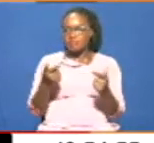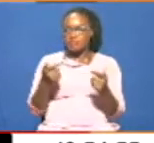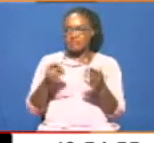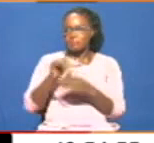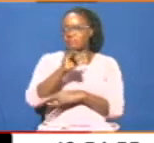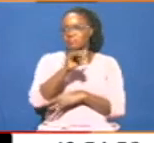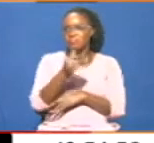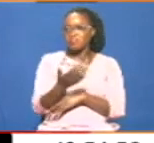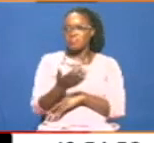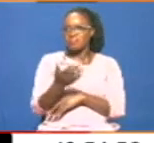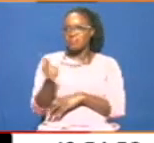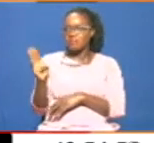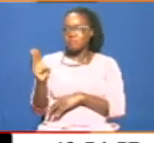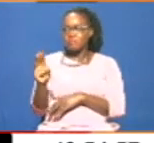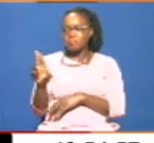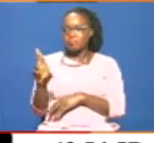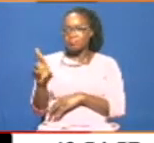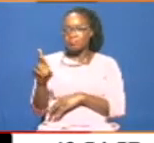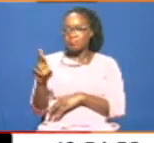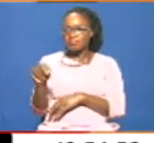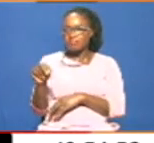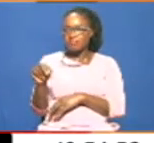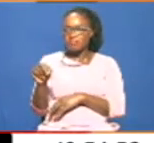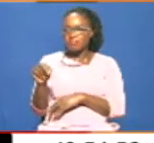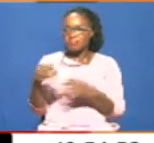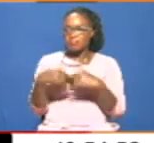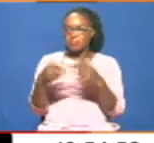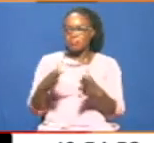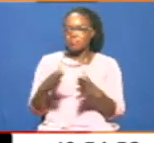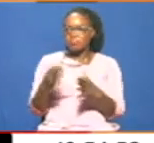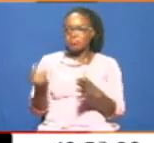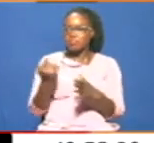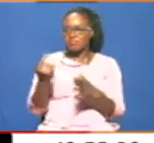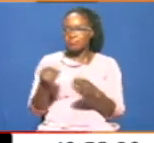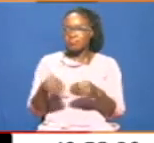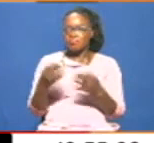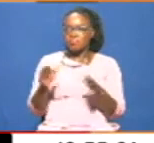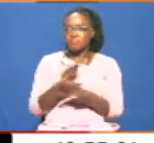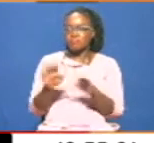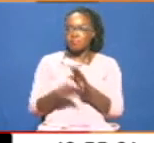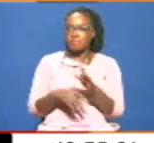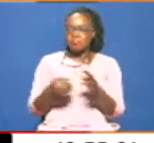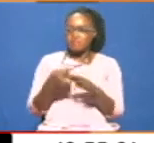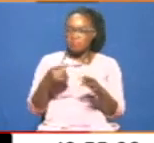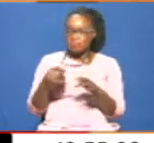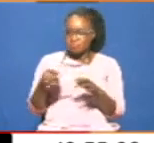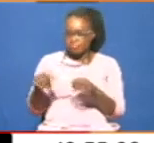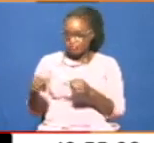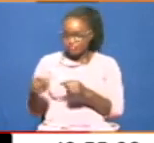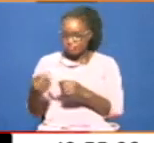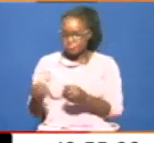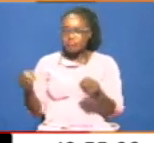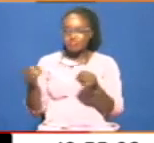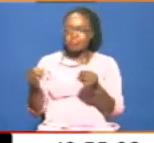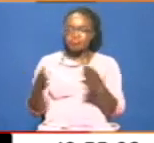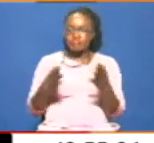said, ban manufacturing is the only one that is producing everything from scratch right here in Ruiru. Everyone